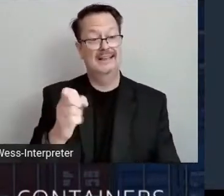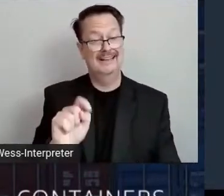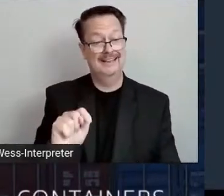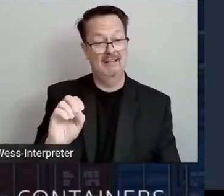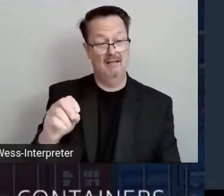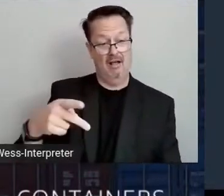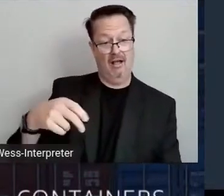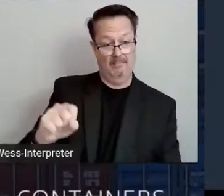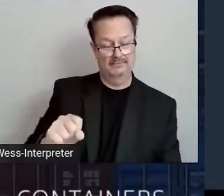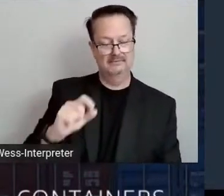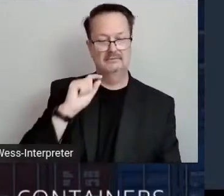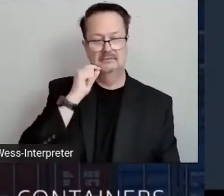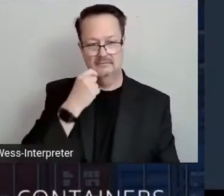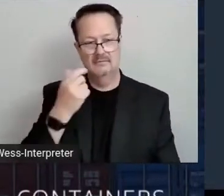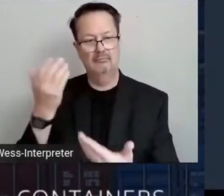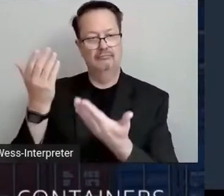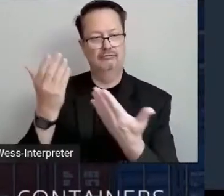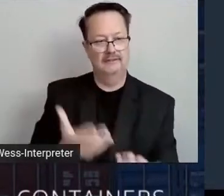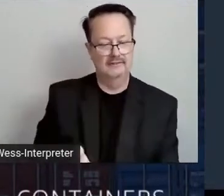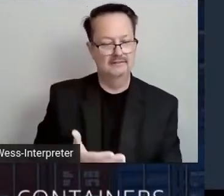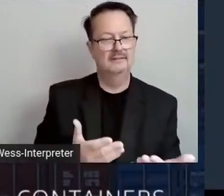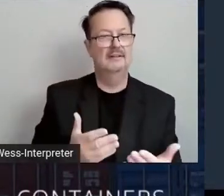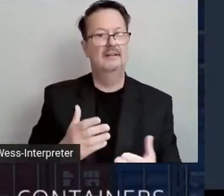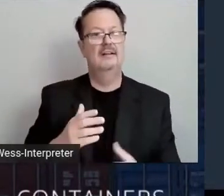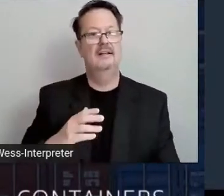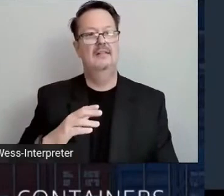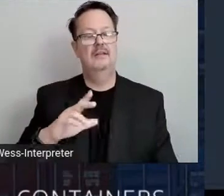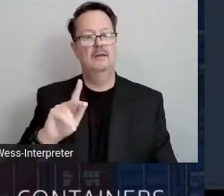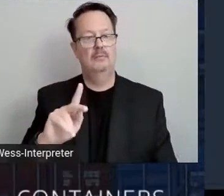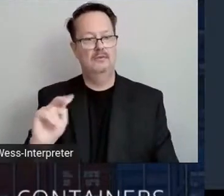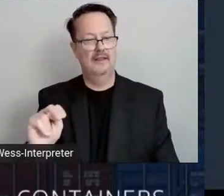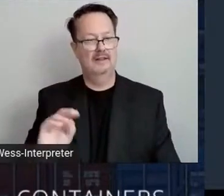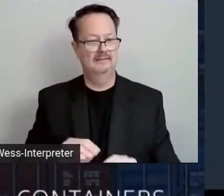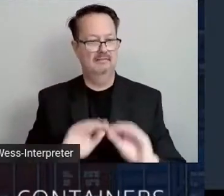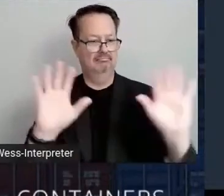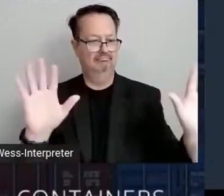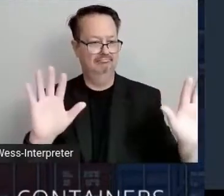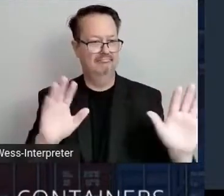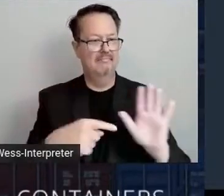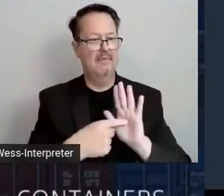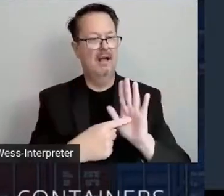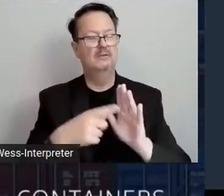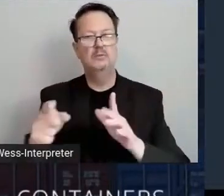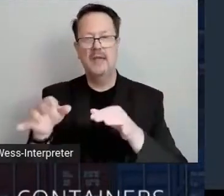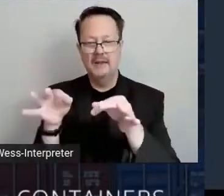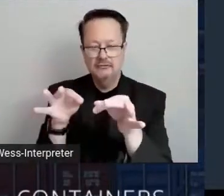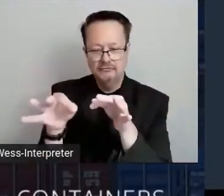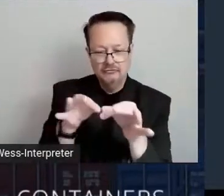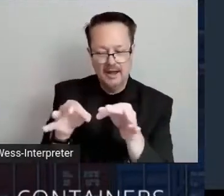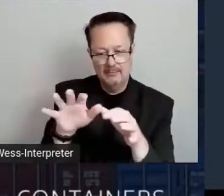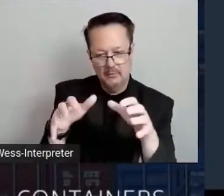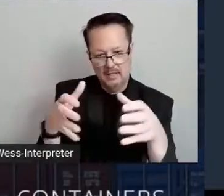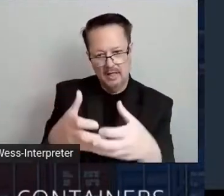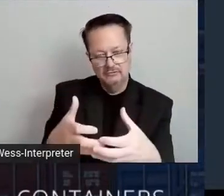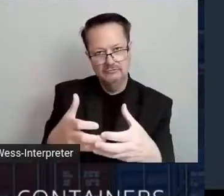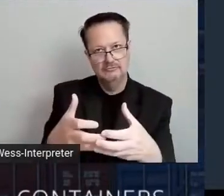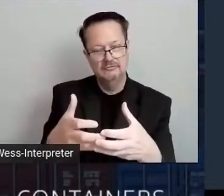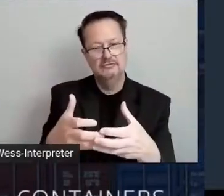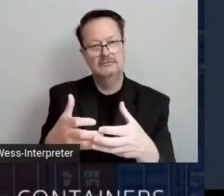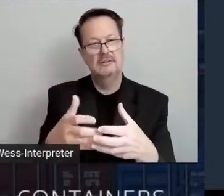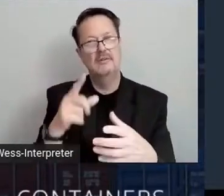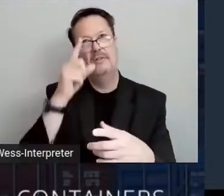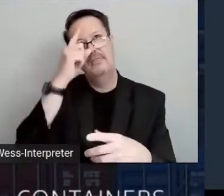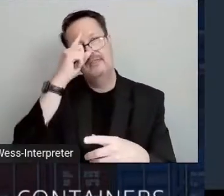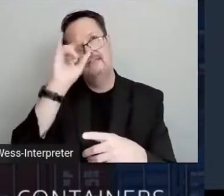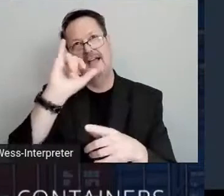the Kubernetes declarative model so that customers can really describe their clusters in such a way, think of it as